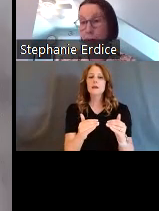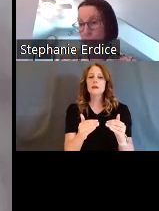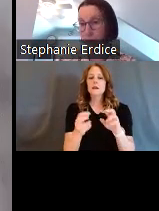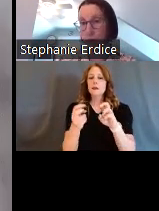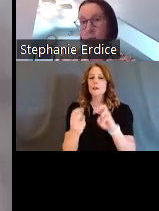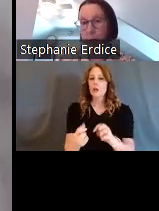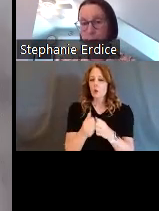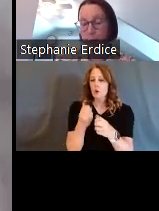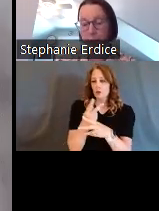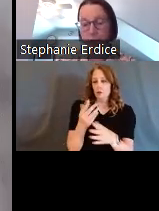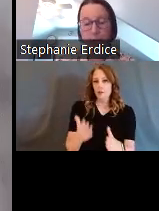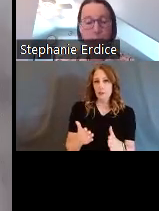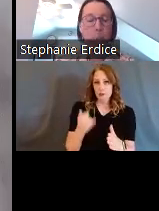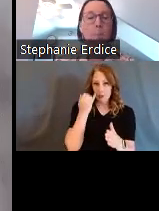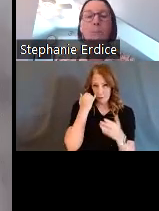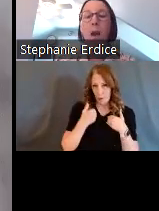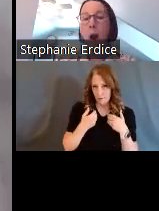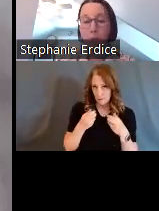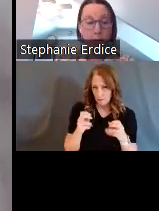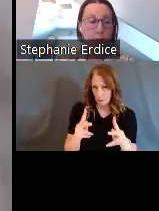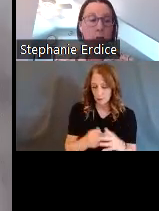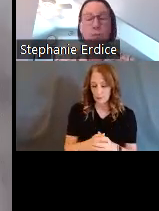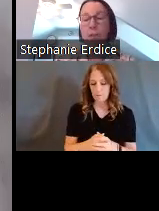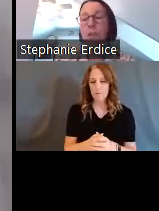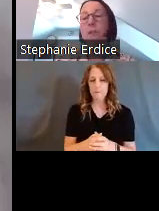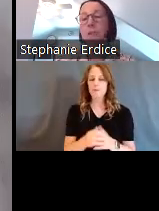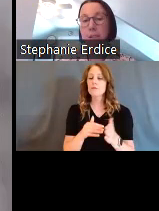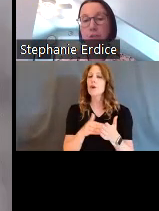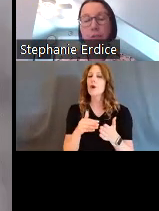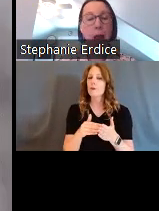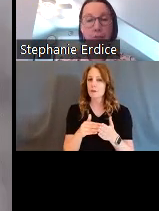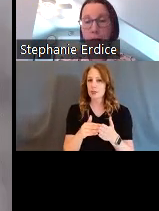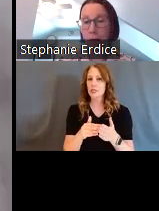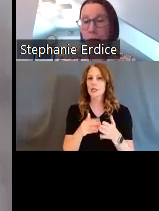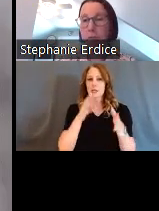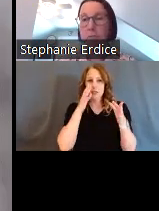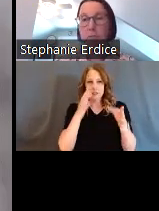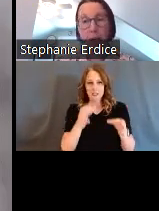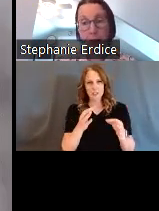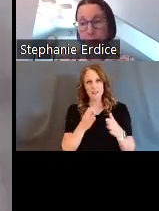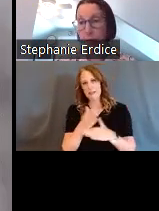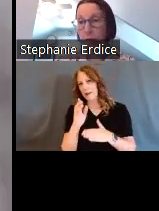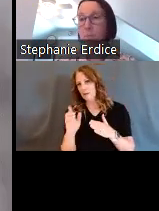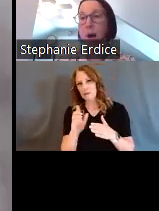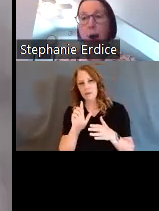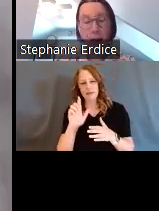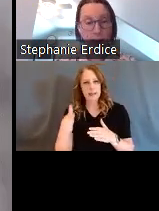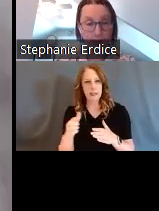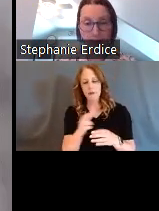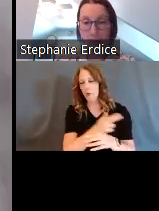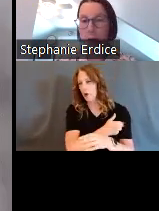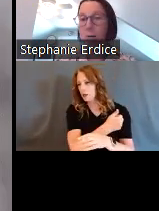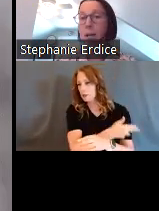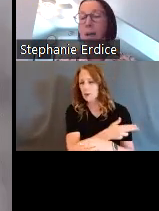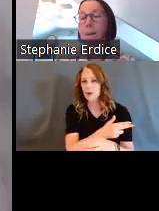your supervisor if you have that opportunity. Often you're faced with these decisions after hours, in a hospital, on